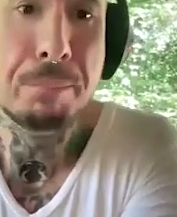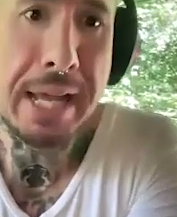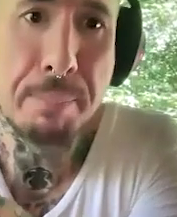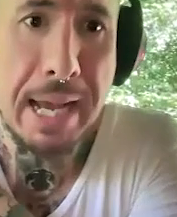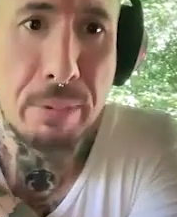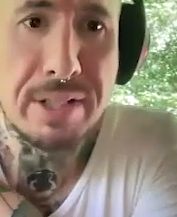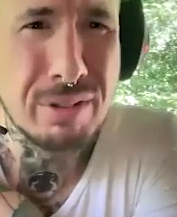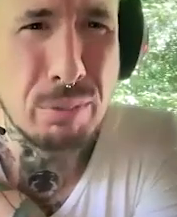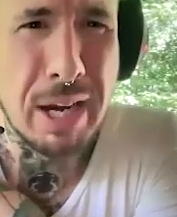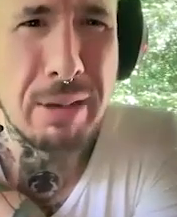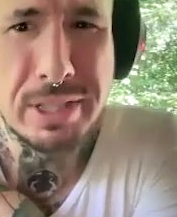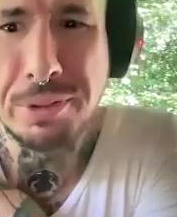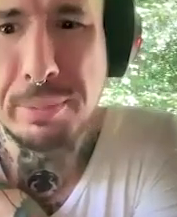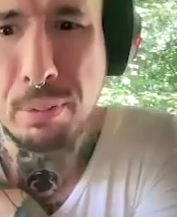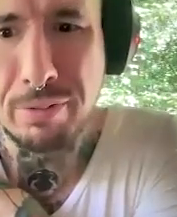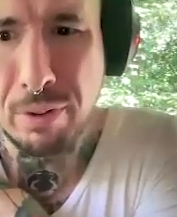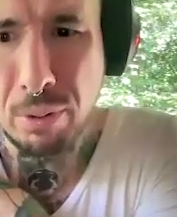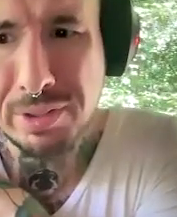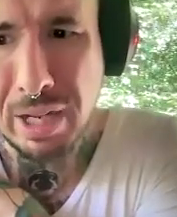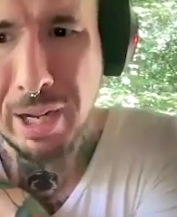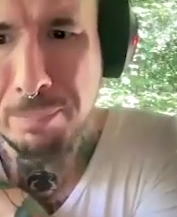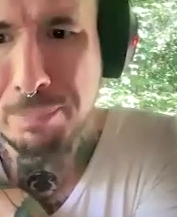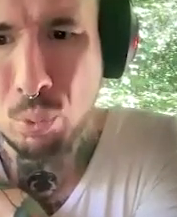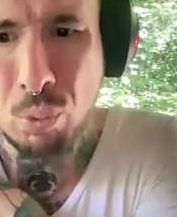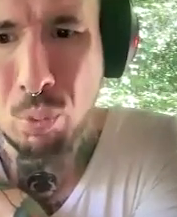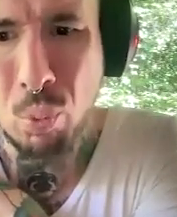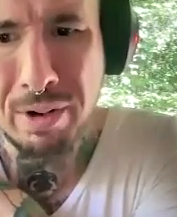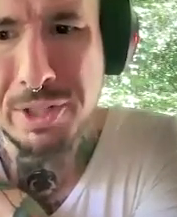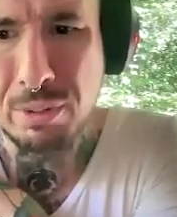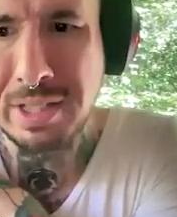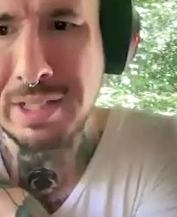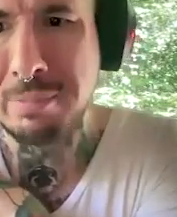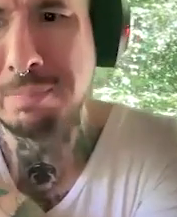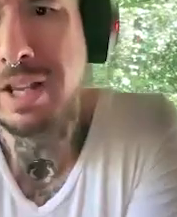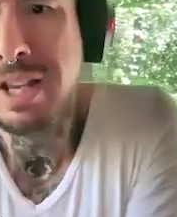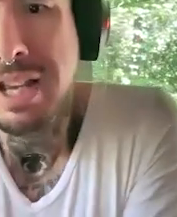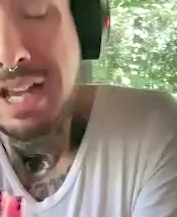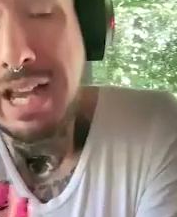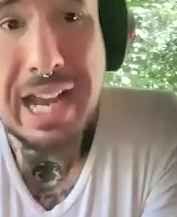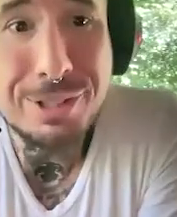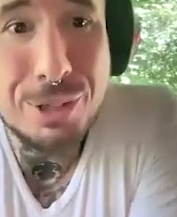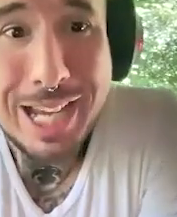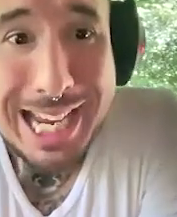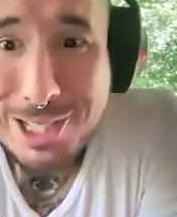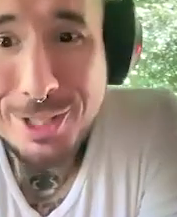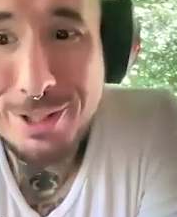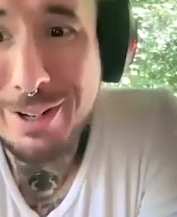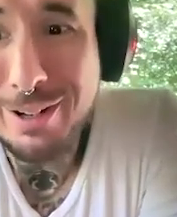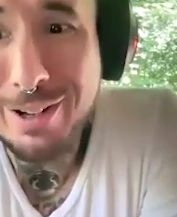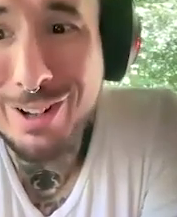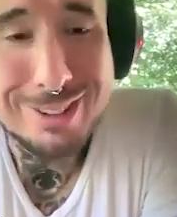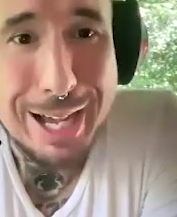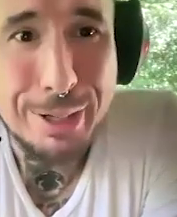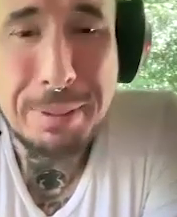ways and in bad ways, right? When we don't support folks where it's really needed. And, you know, Katie